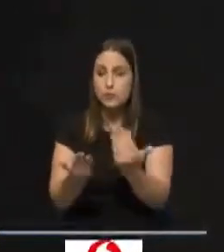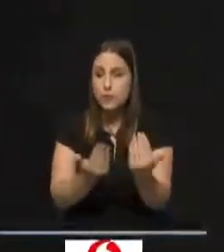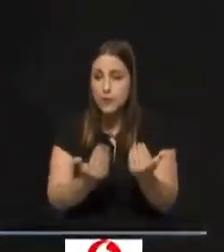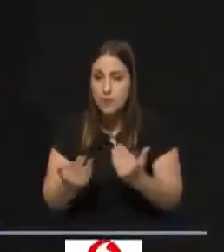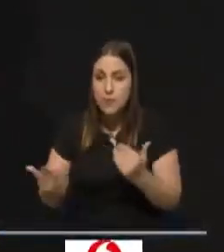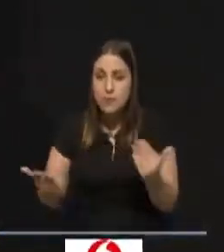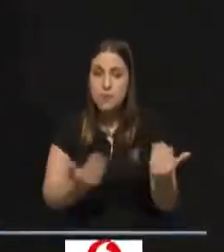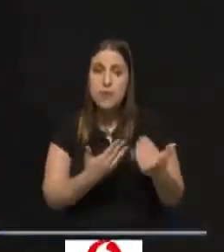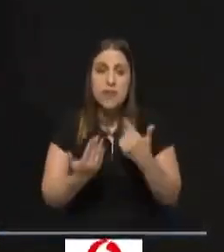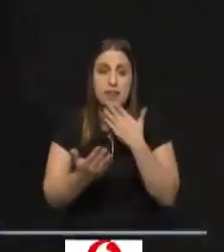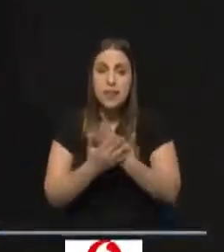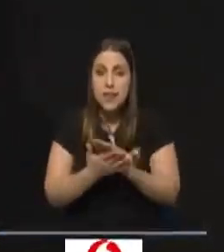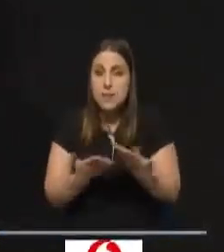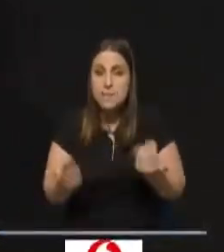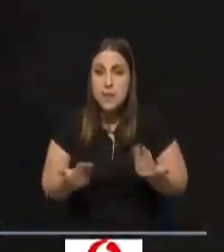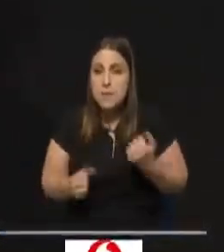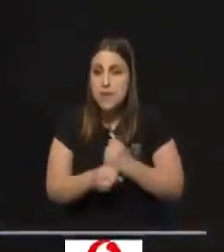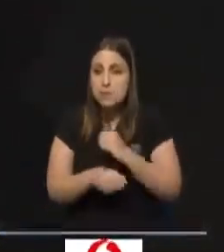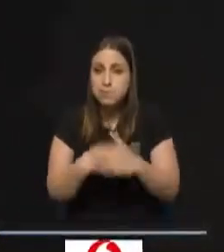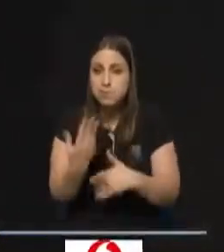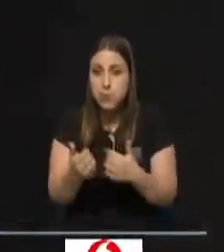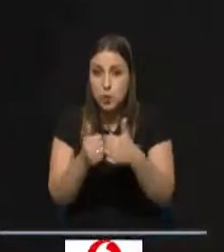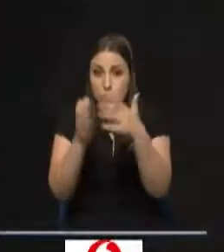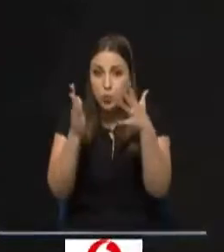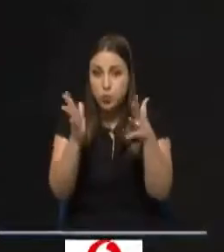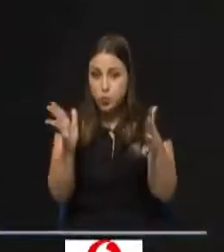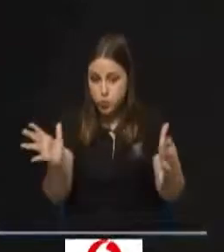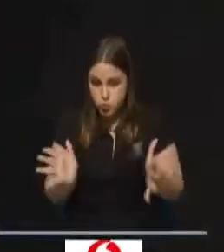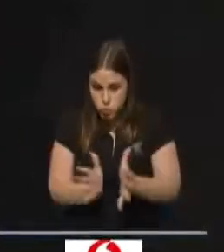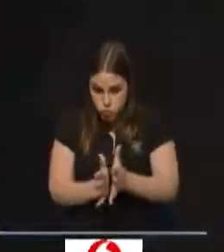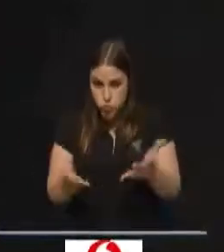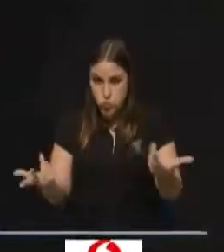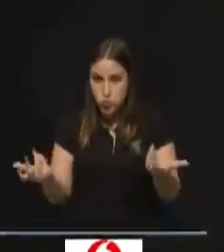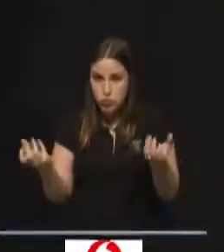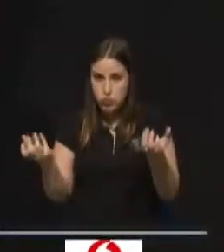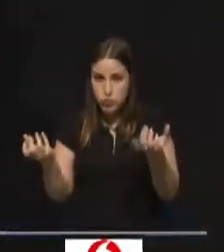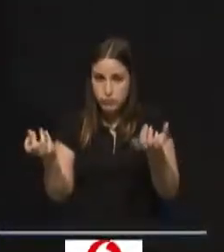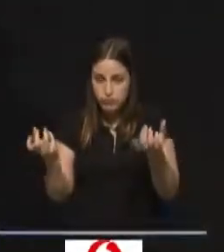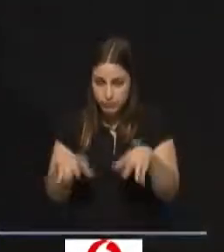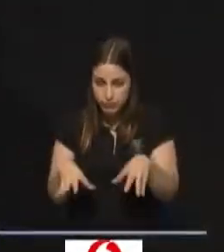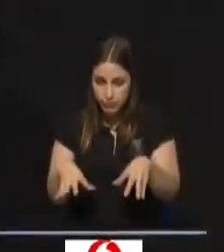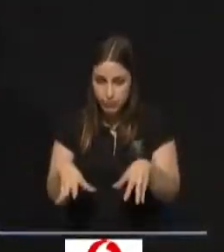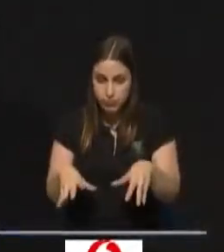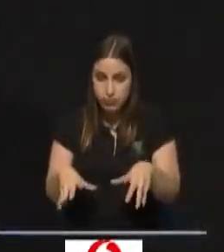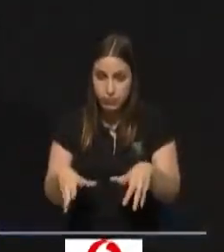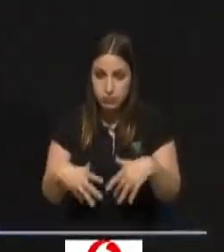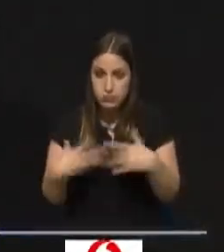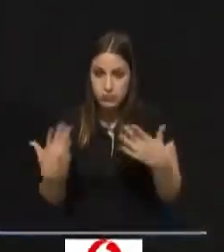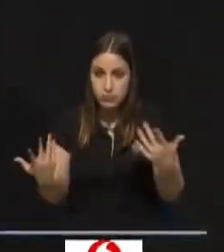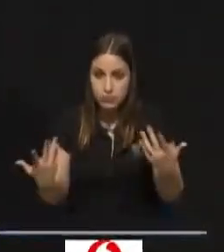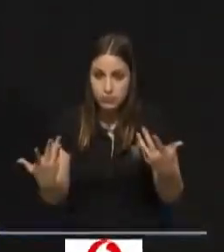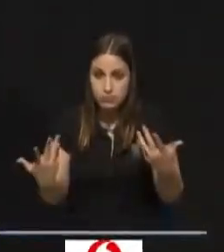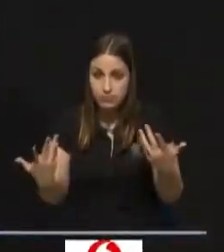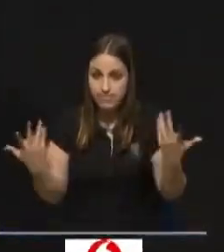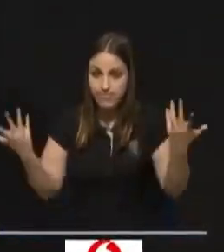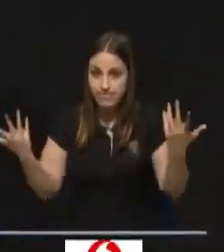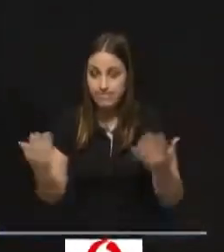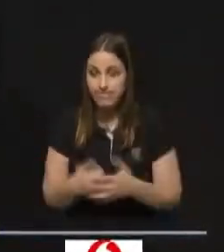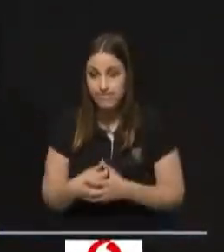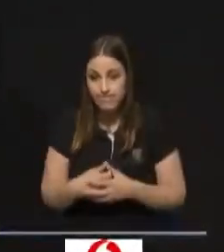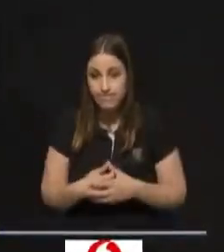human resources. So at the end of the day, we have all the elements for the perfect storm.